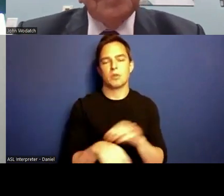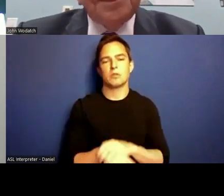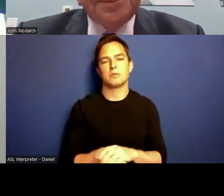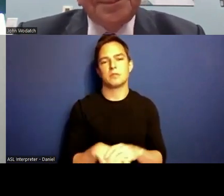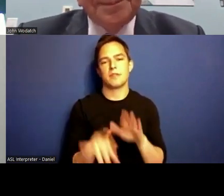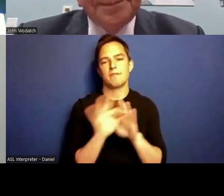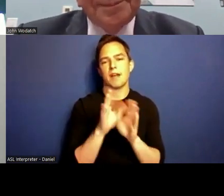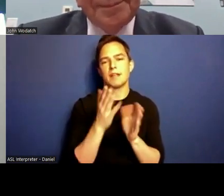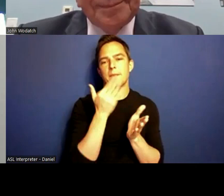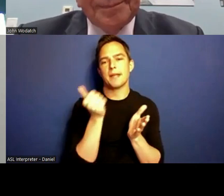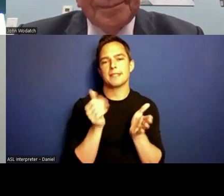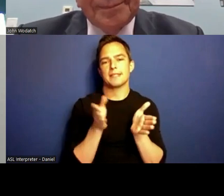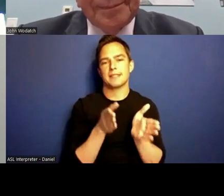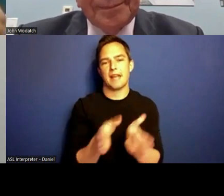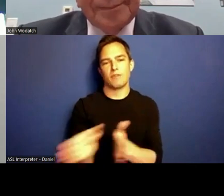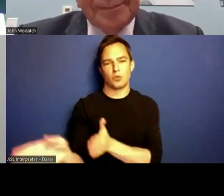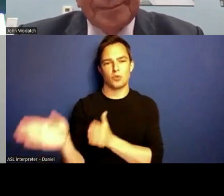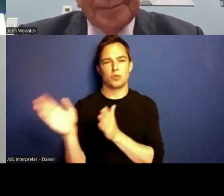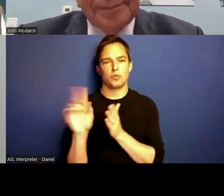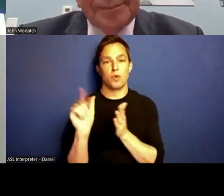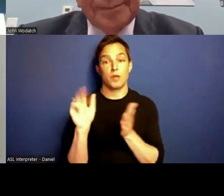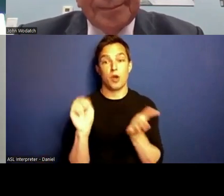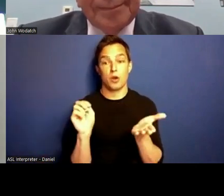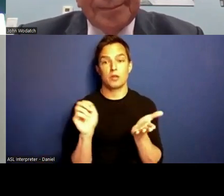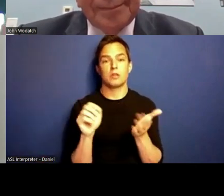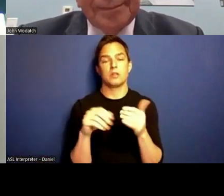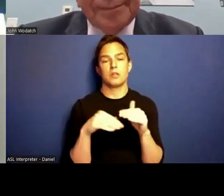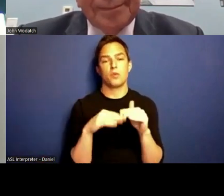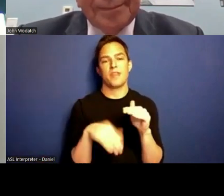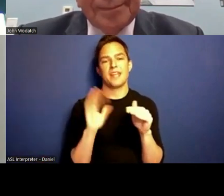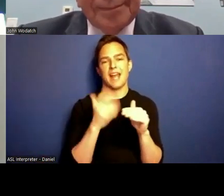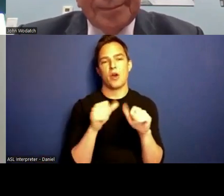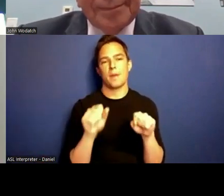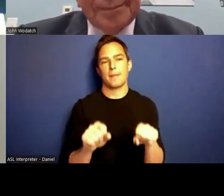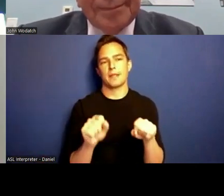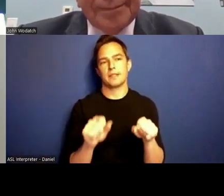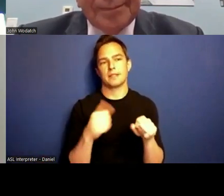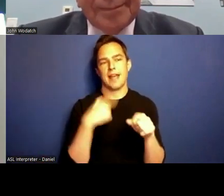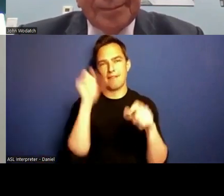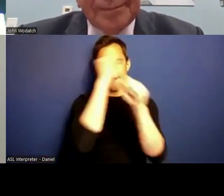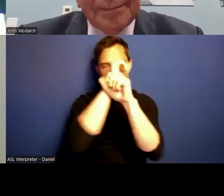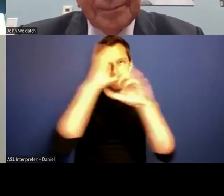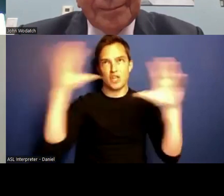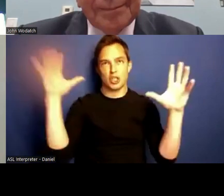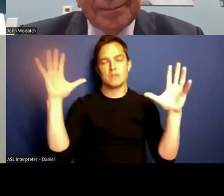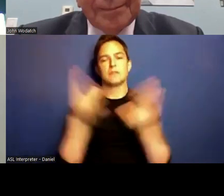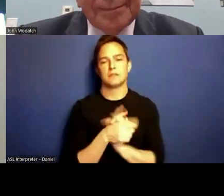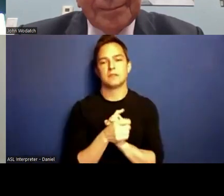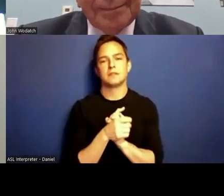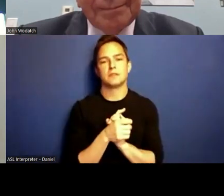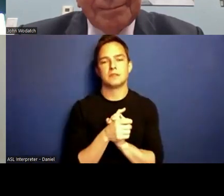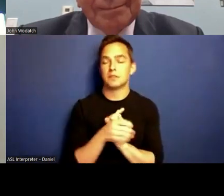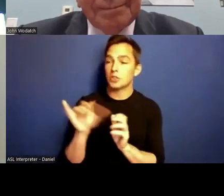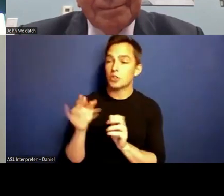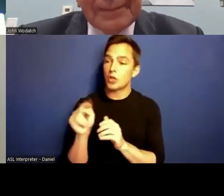the best avenues where we are and within our capacity to have a vision. John, what